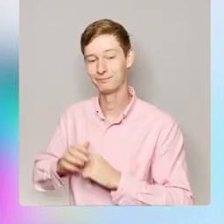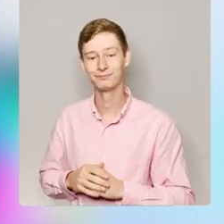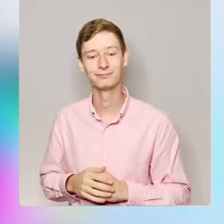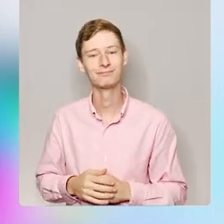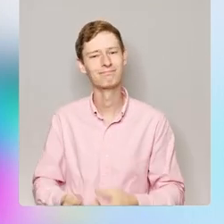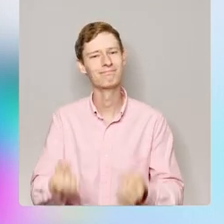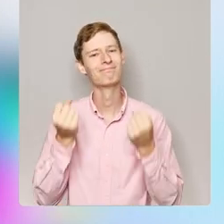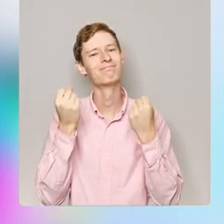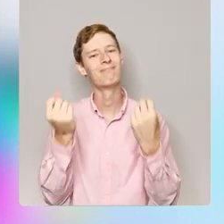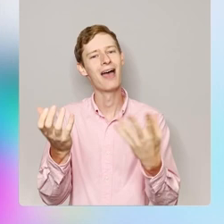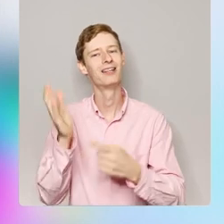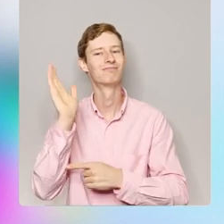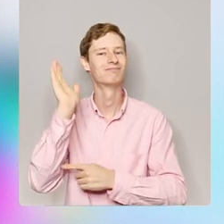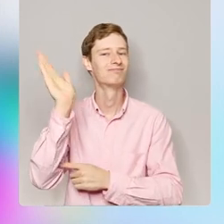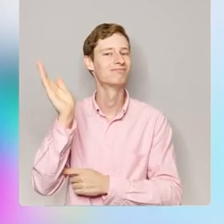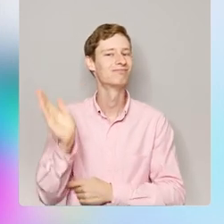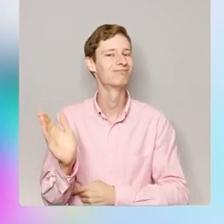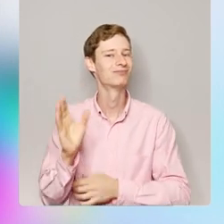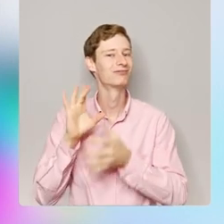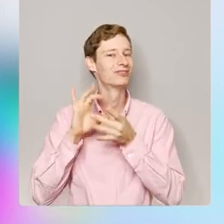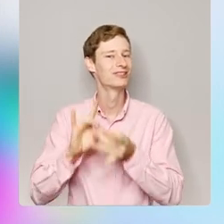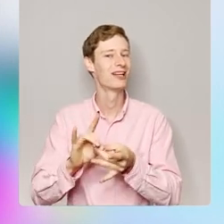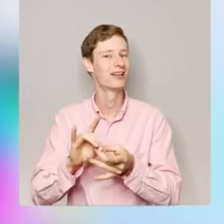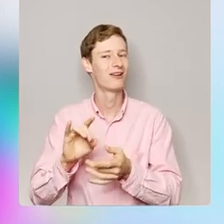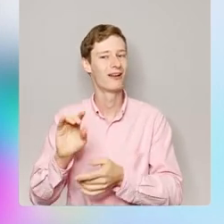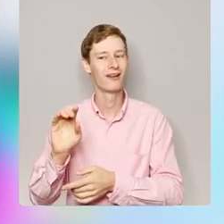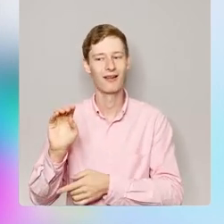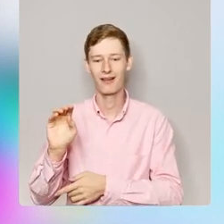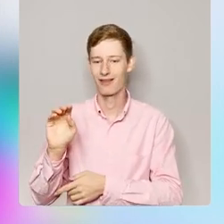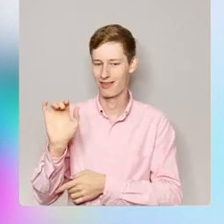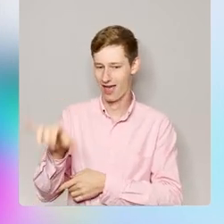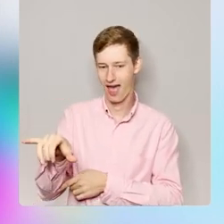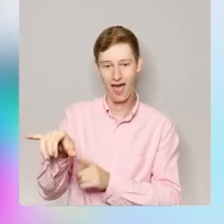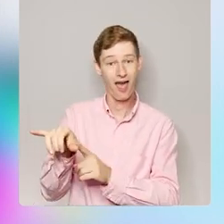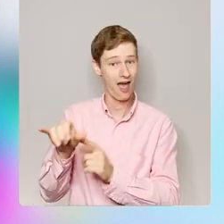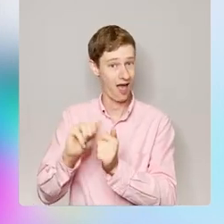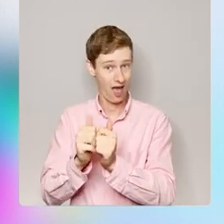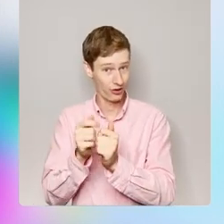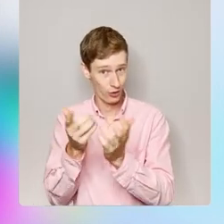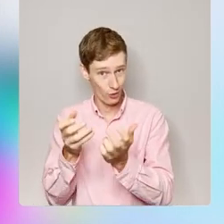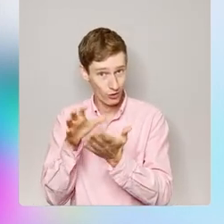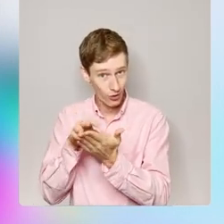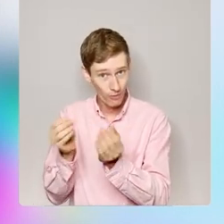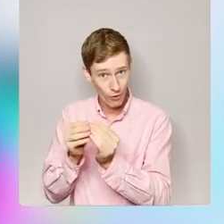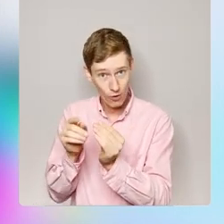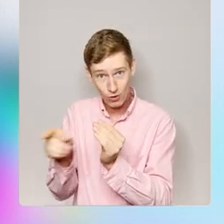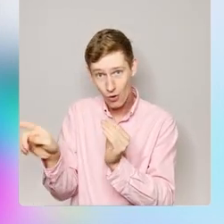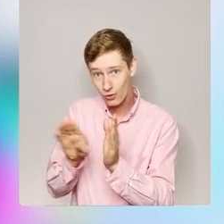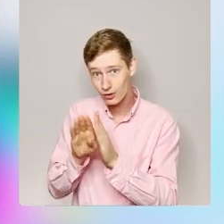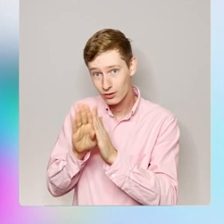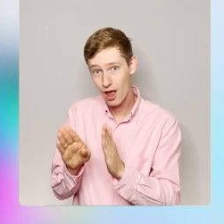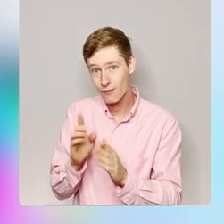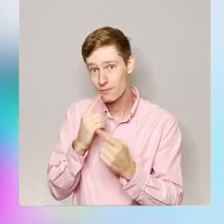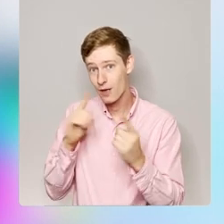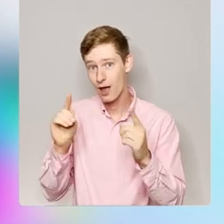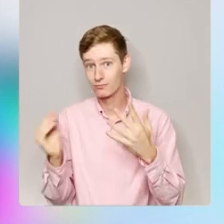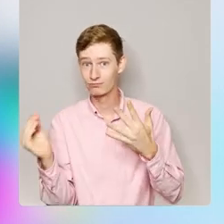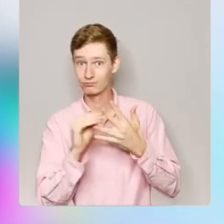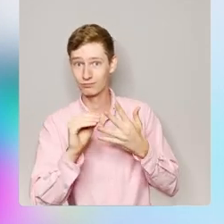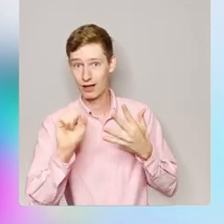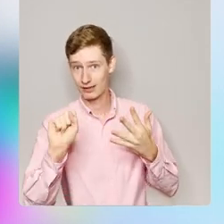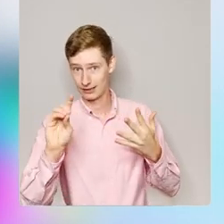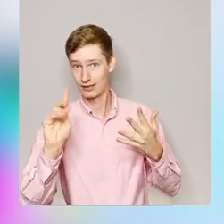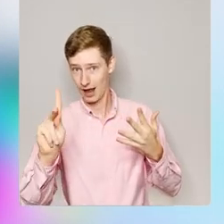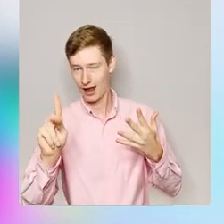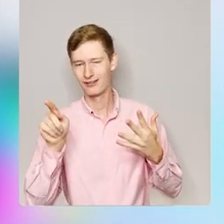sessions dedicated to Meta Avatars SDK, so if you want to hear directly from any of those devs who are successfully integrating the